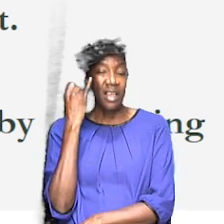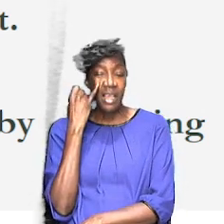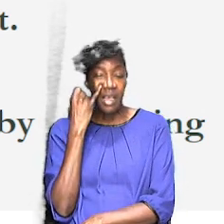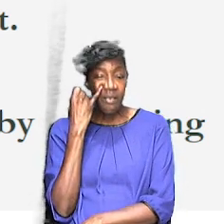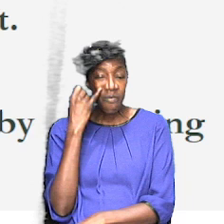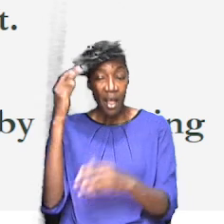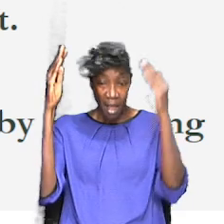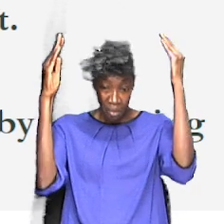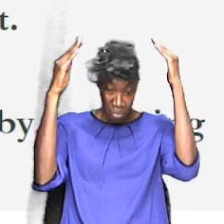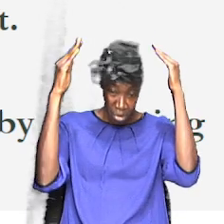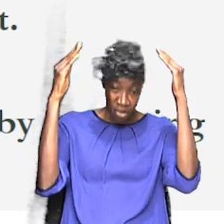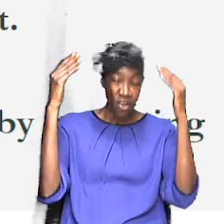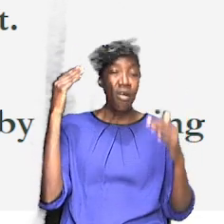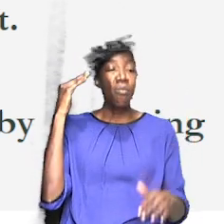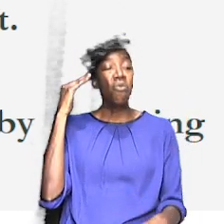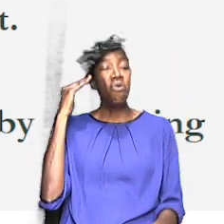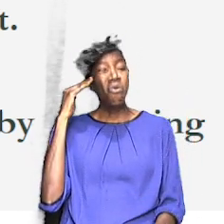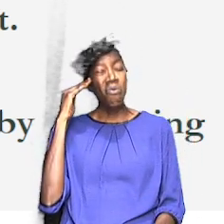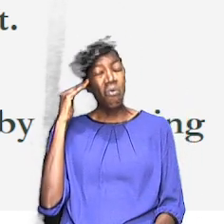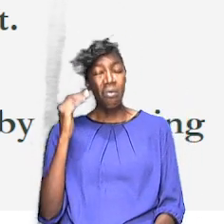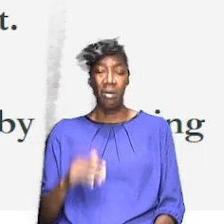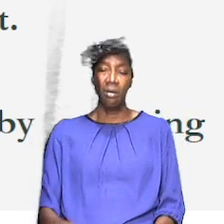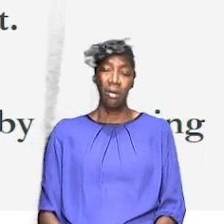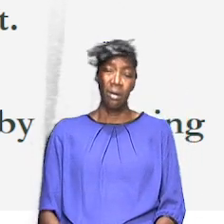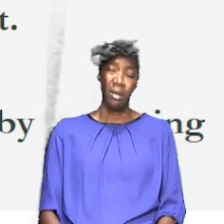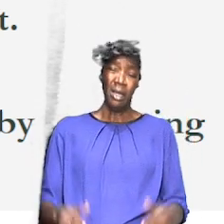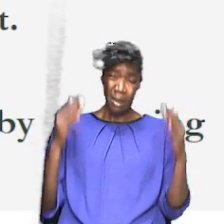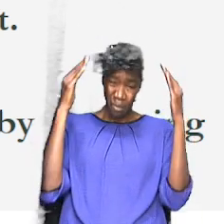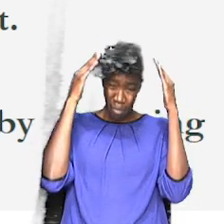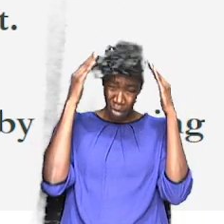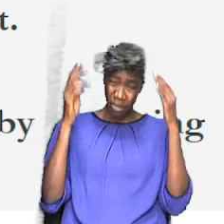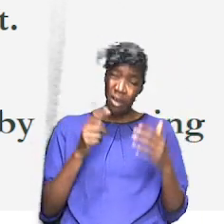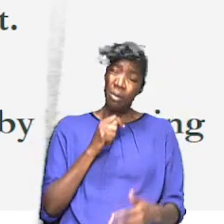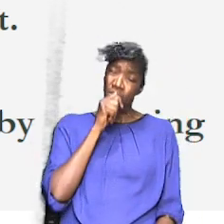know, or if Bishop was truly